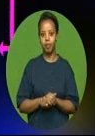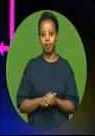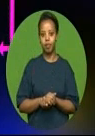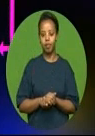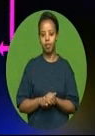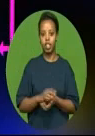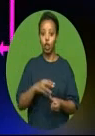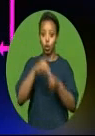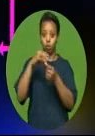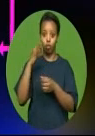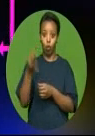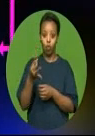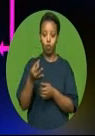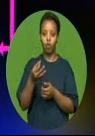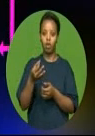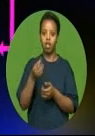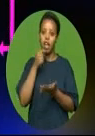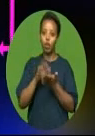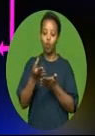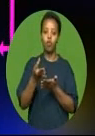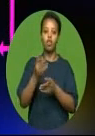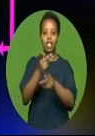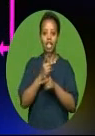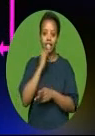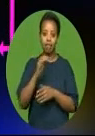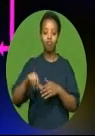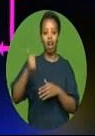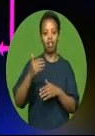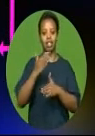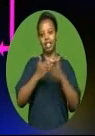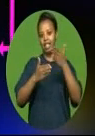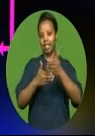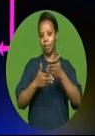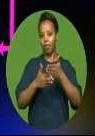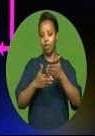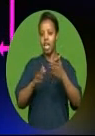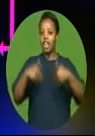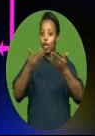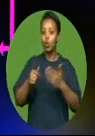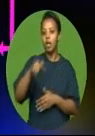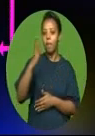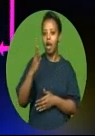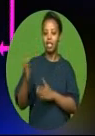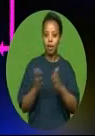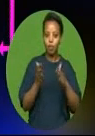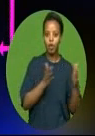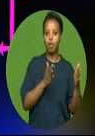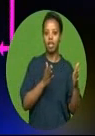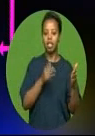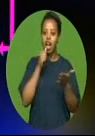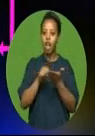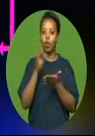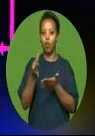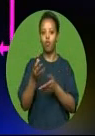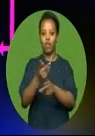Issuance of the letter of credit is another step. The issuing bank prepares letter